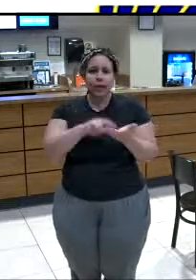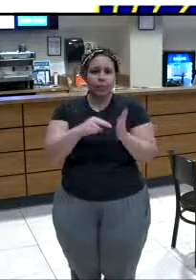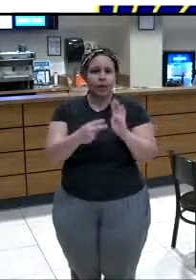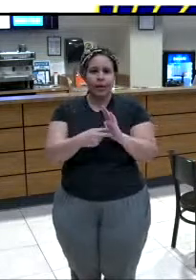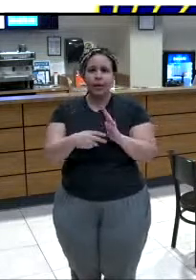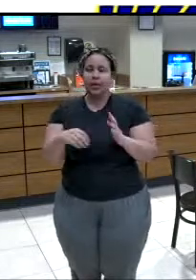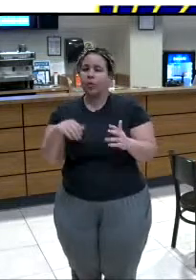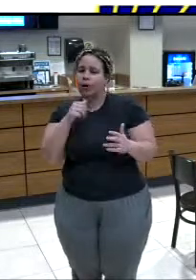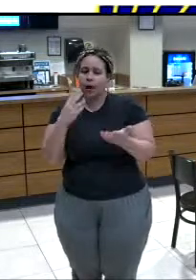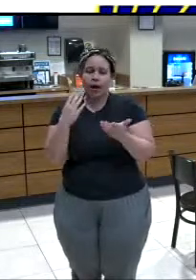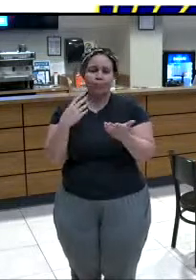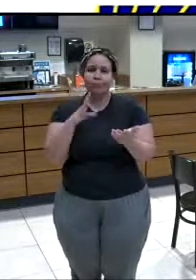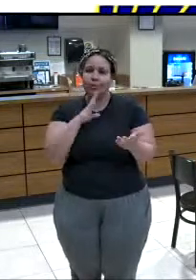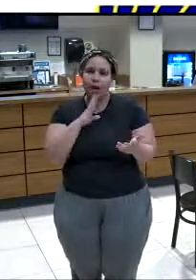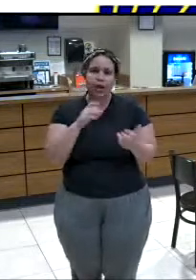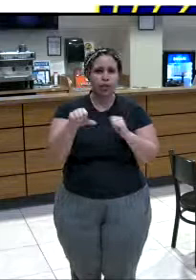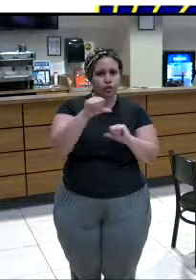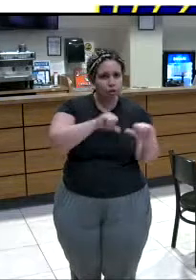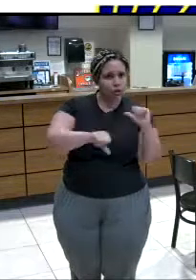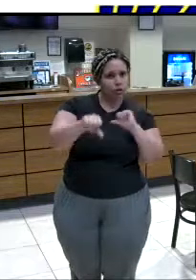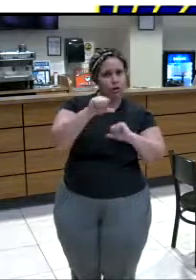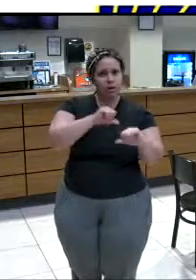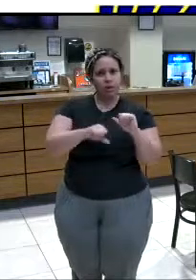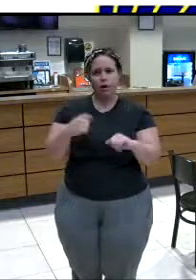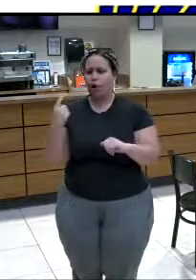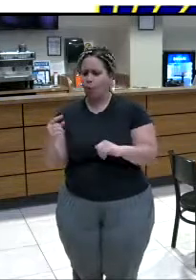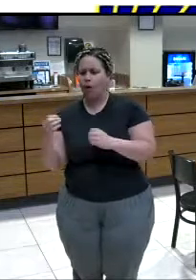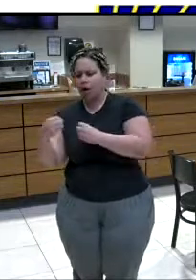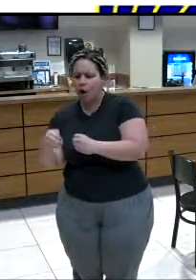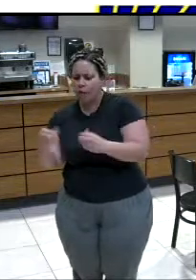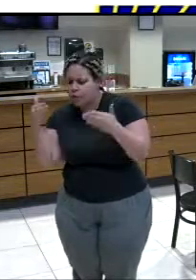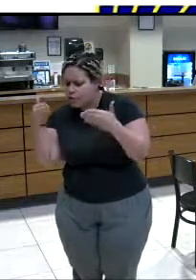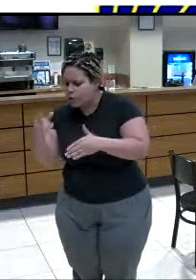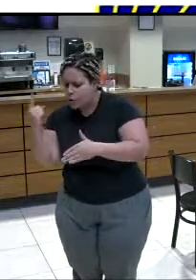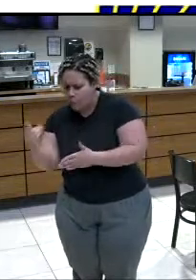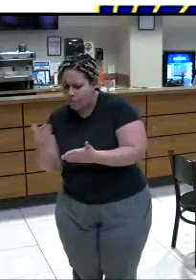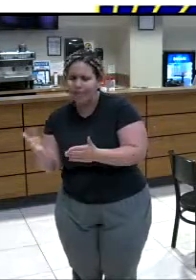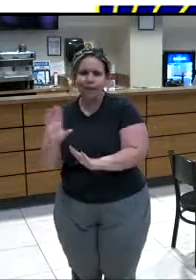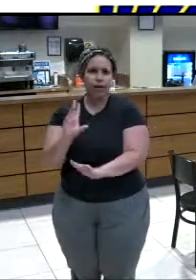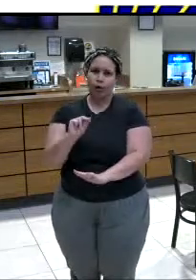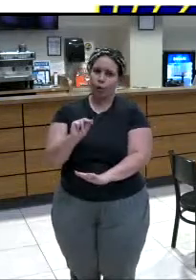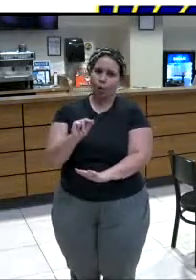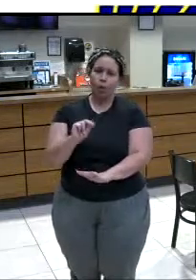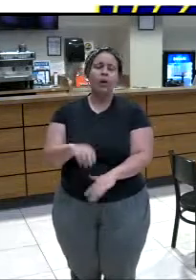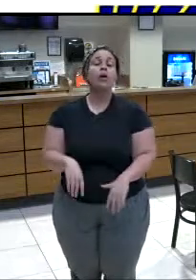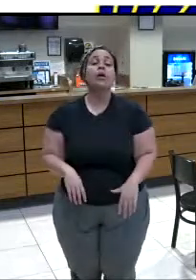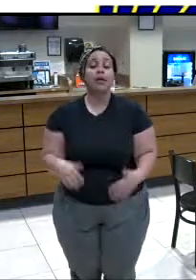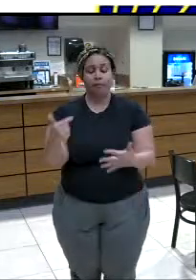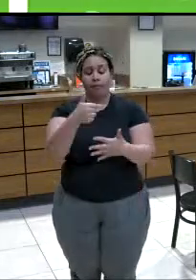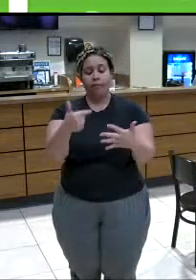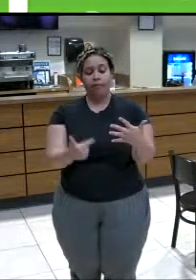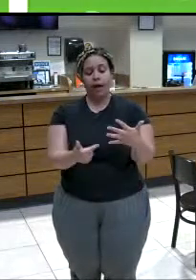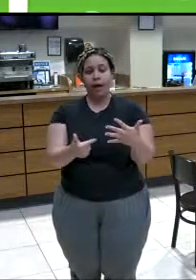that we're, all off in the offices only working on one thing. So there are those 5 priorities.